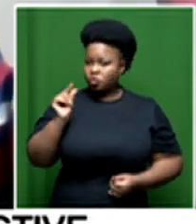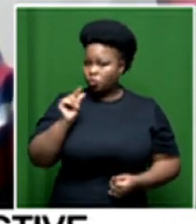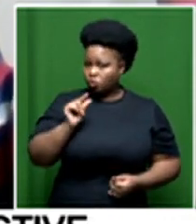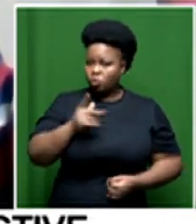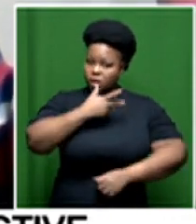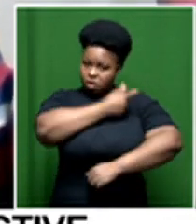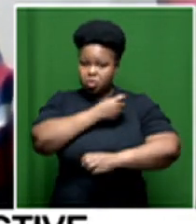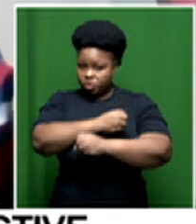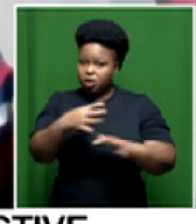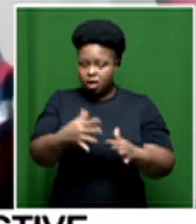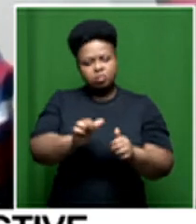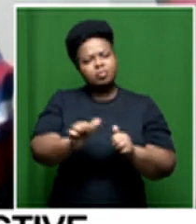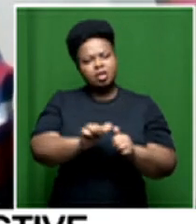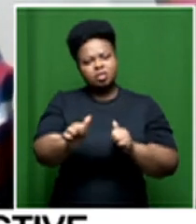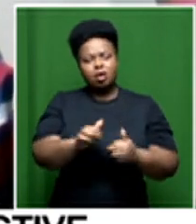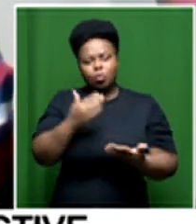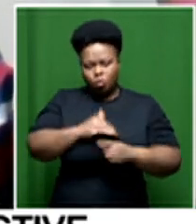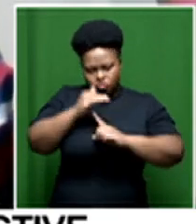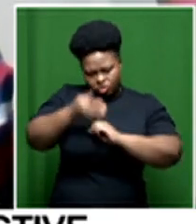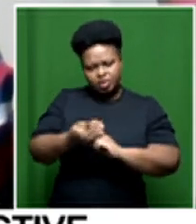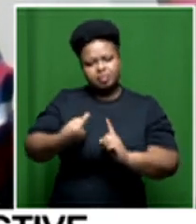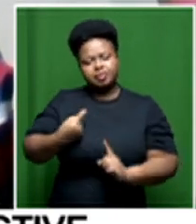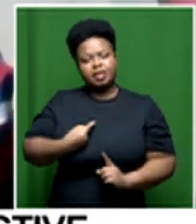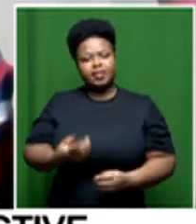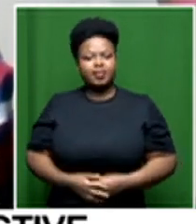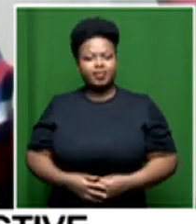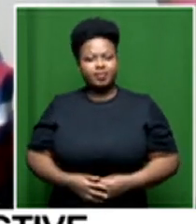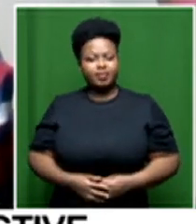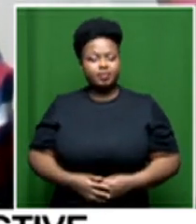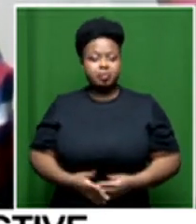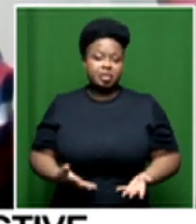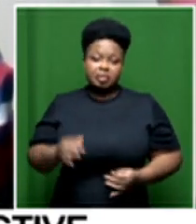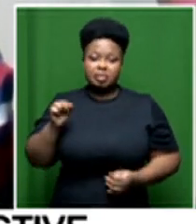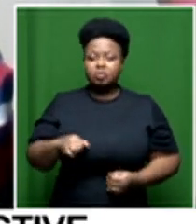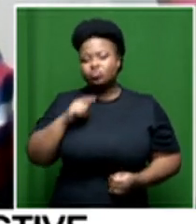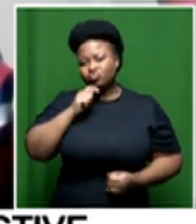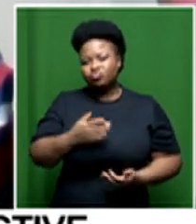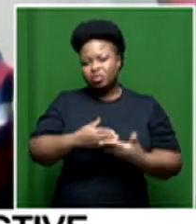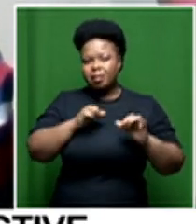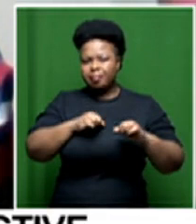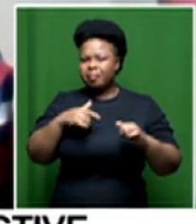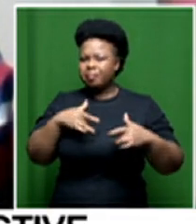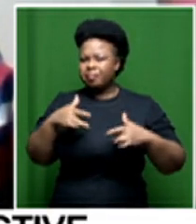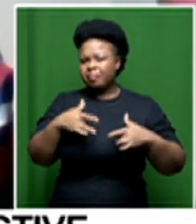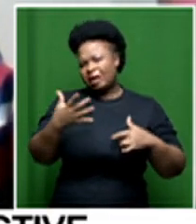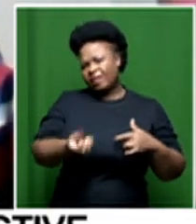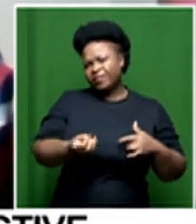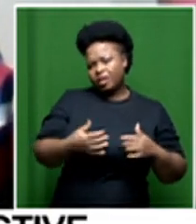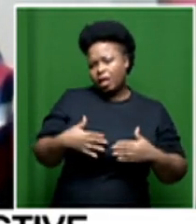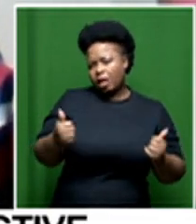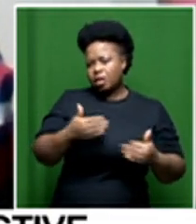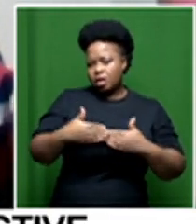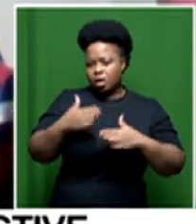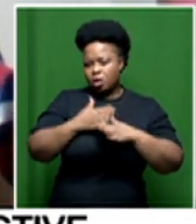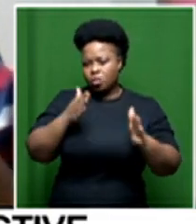get vaccinated, the better, or protected in some way. There is obviously a bit of concern from healthcare workers, and there are some